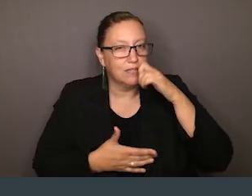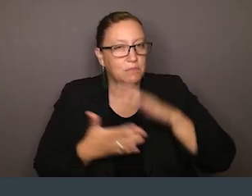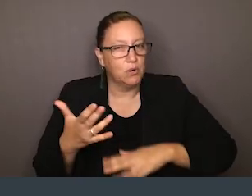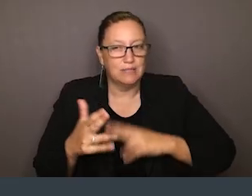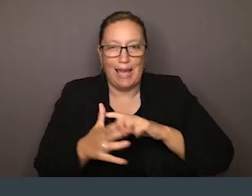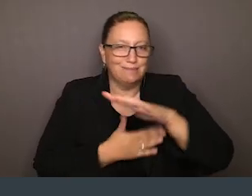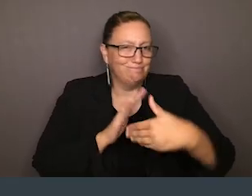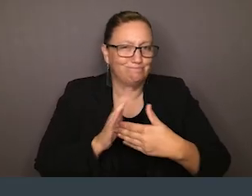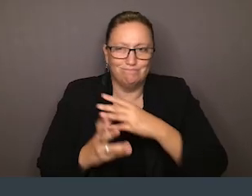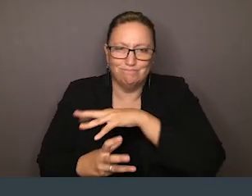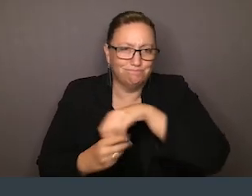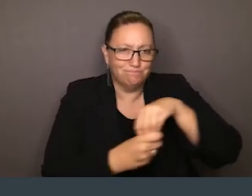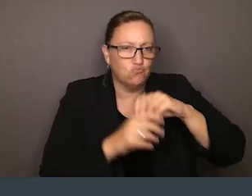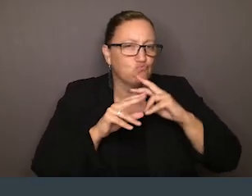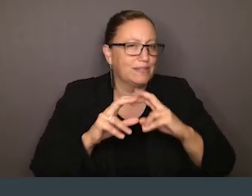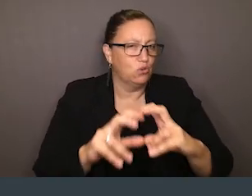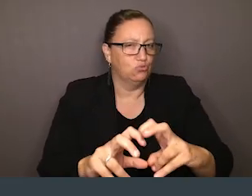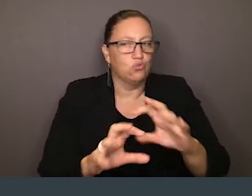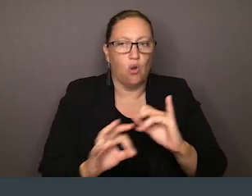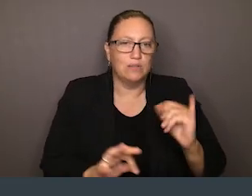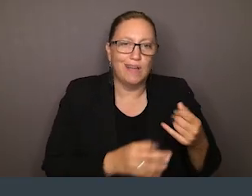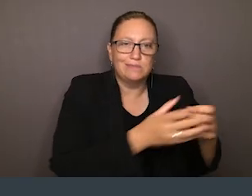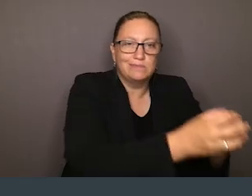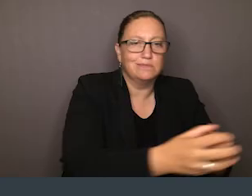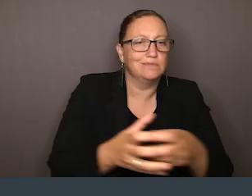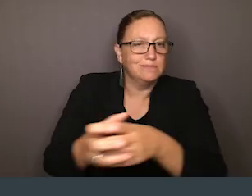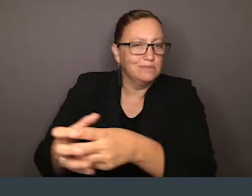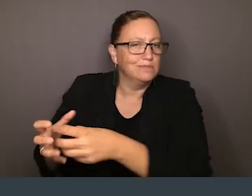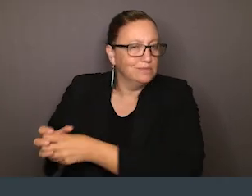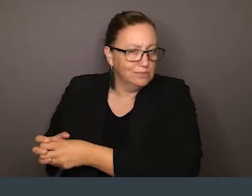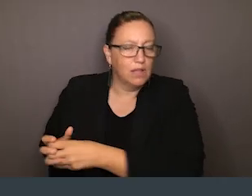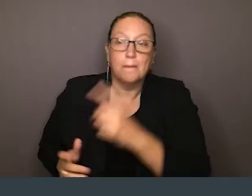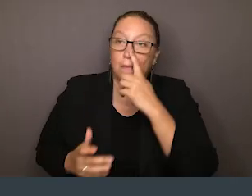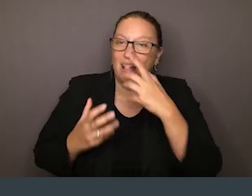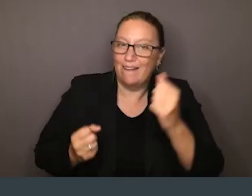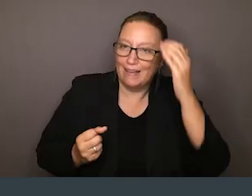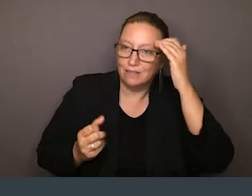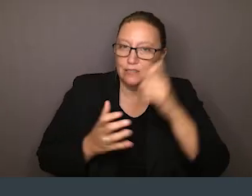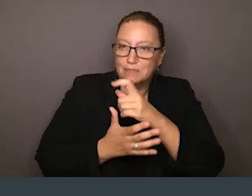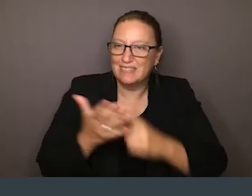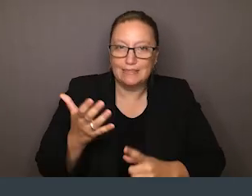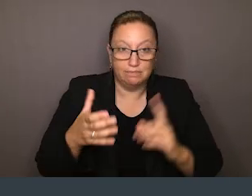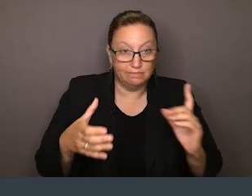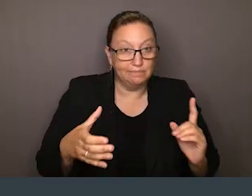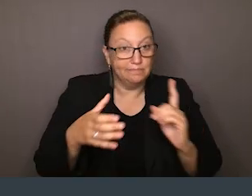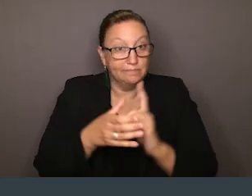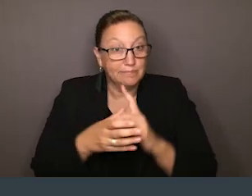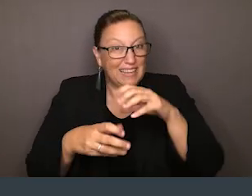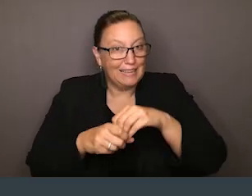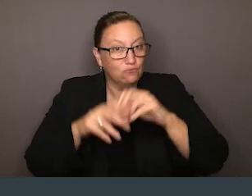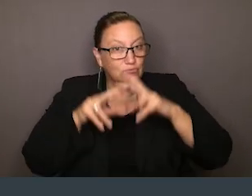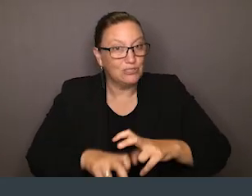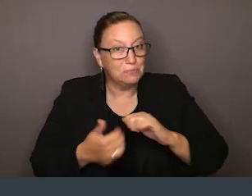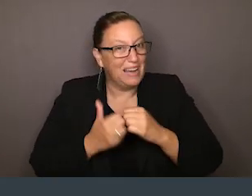aspects of designing and conducting research. People with intellectual disability are still